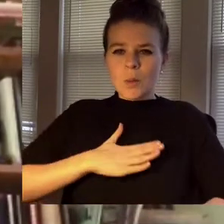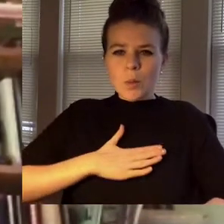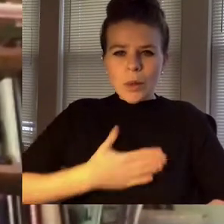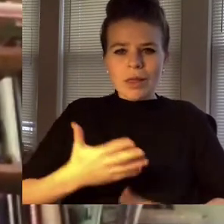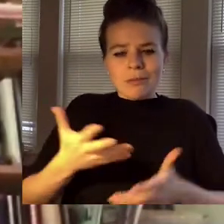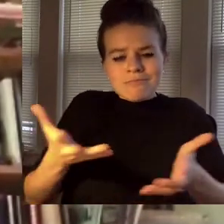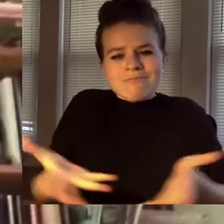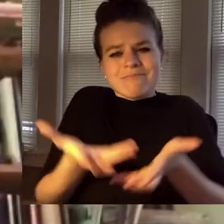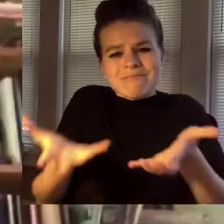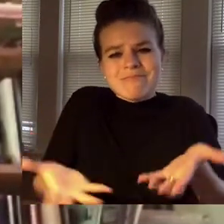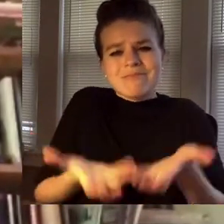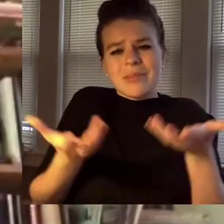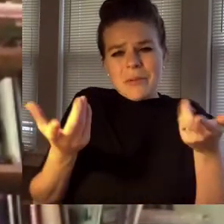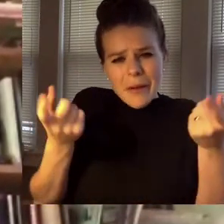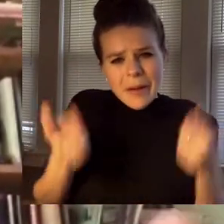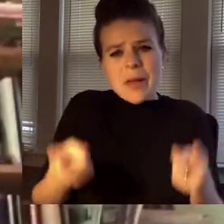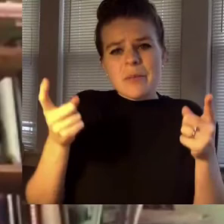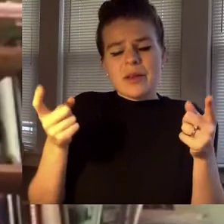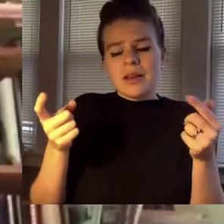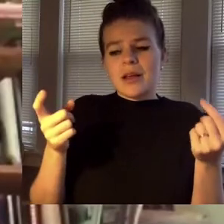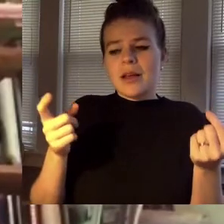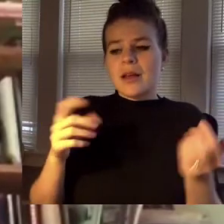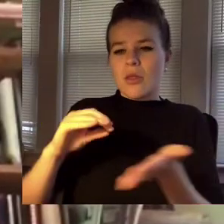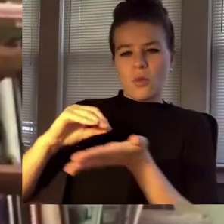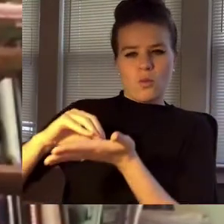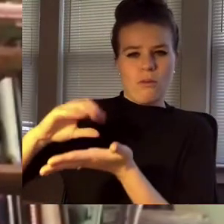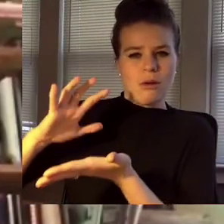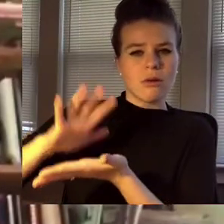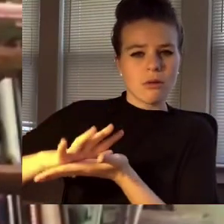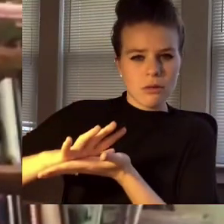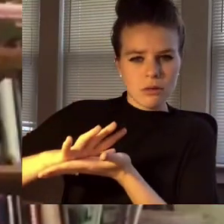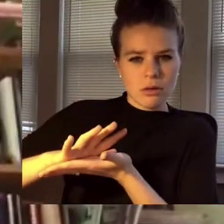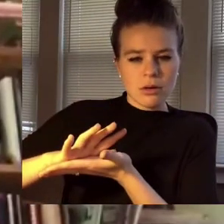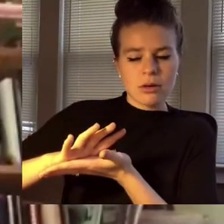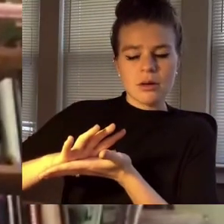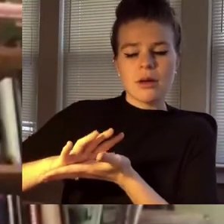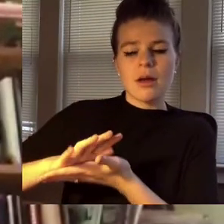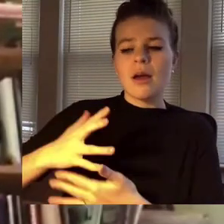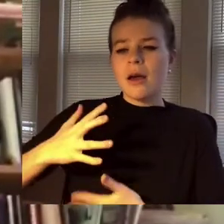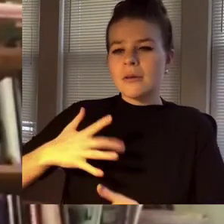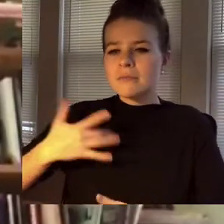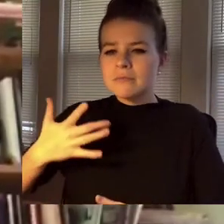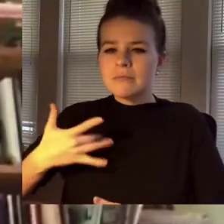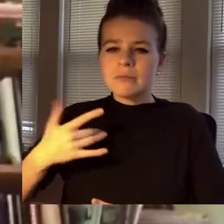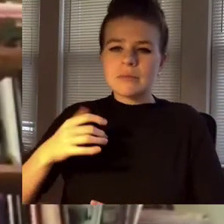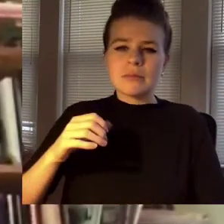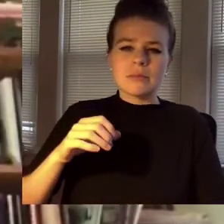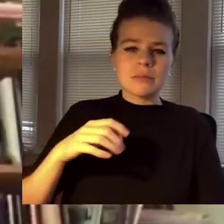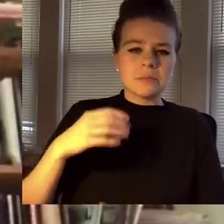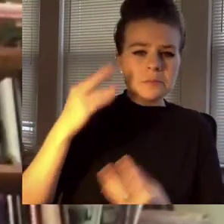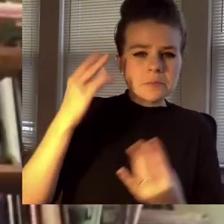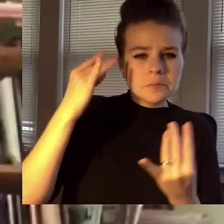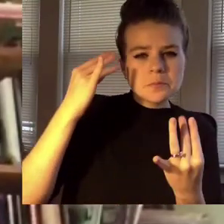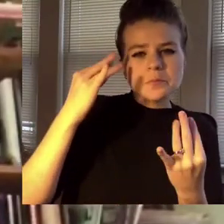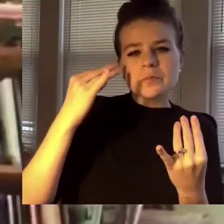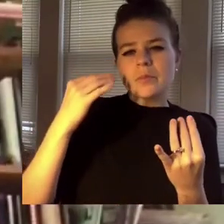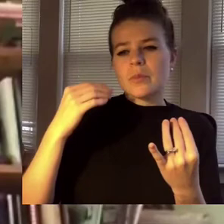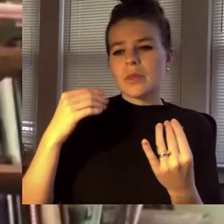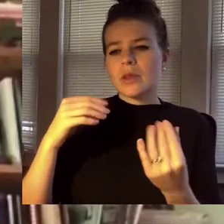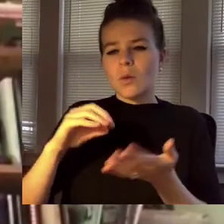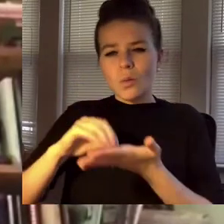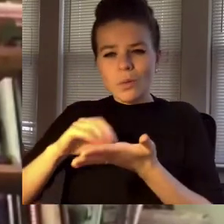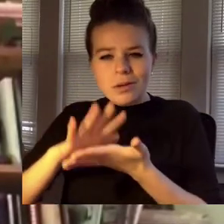we are willingly into being the record of sentiment, thought, and feeling, the record of the wrestling